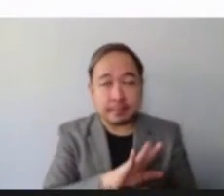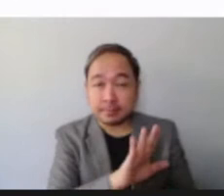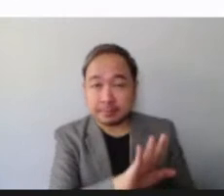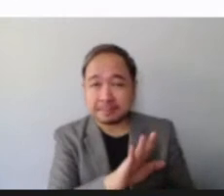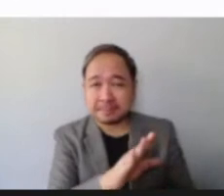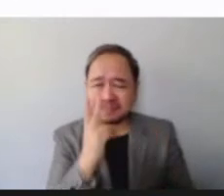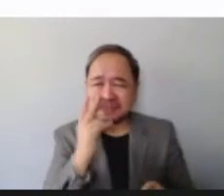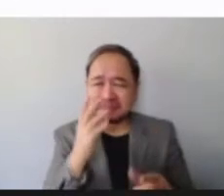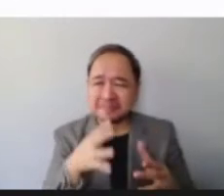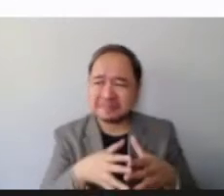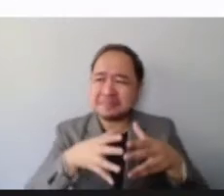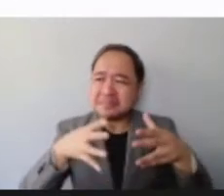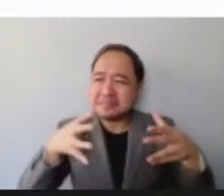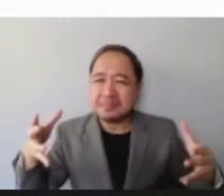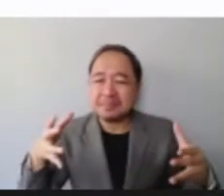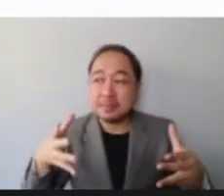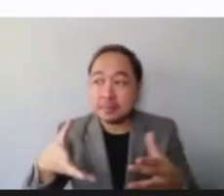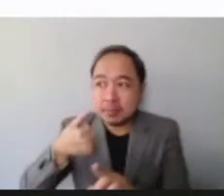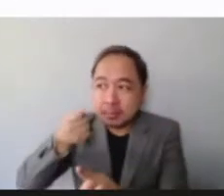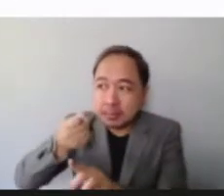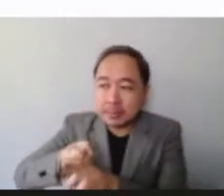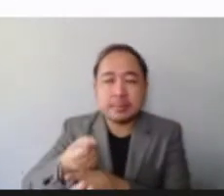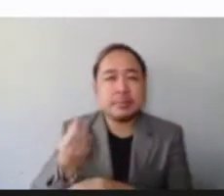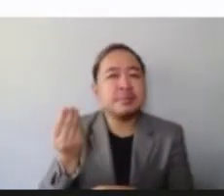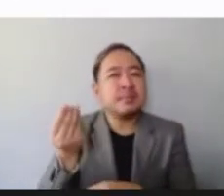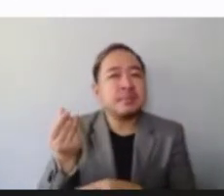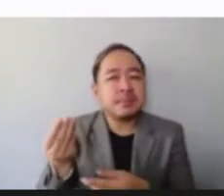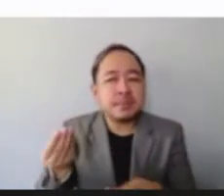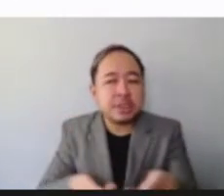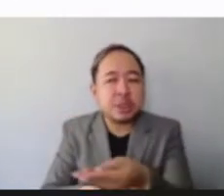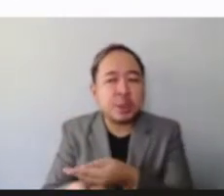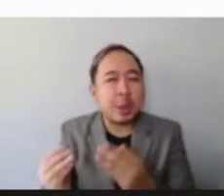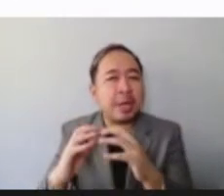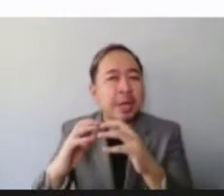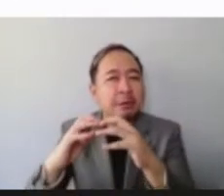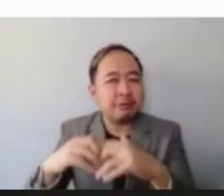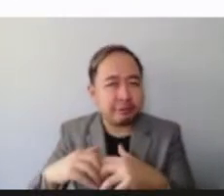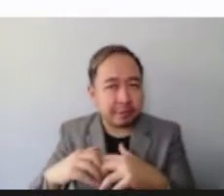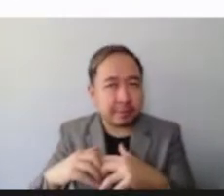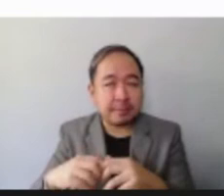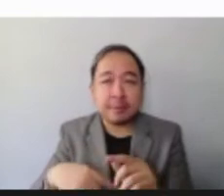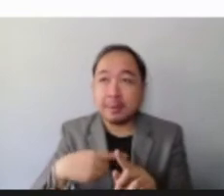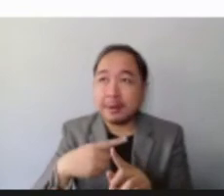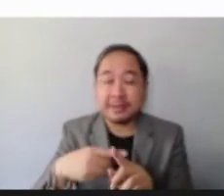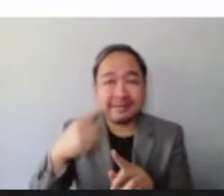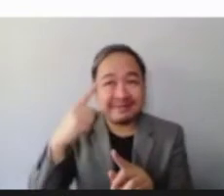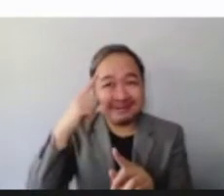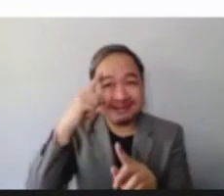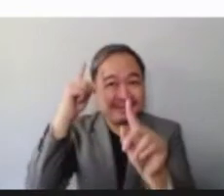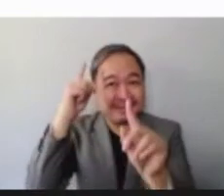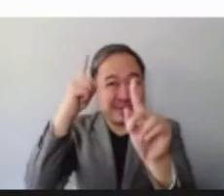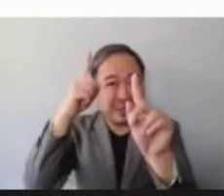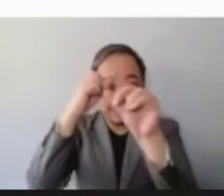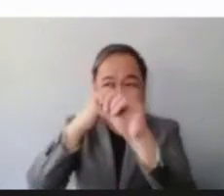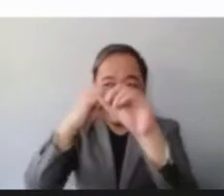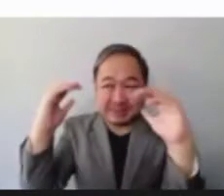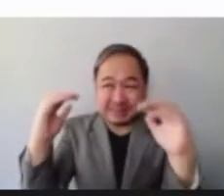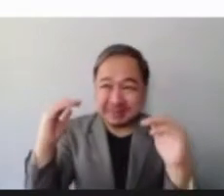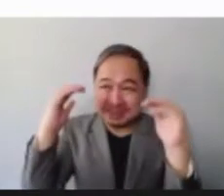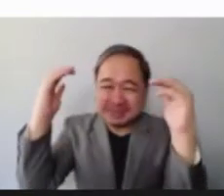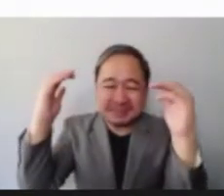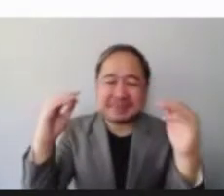the context of economic slowdown and also ambition is still not high enough to reach climate targets